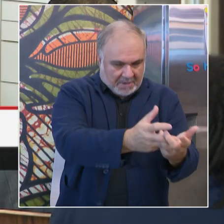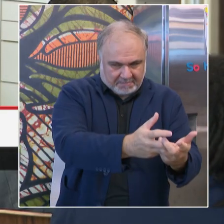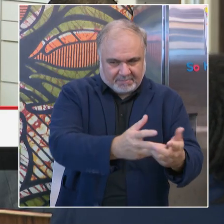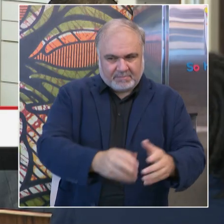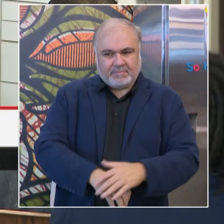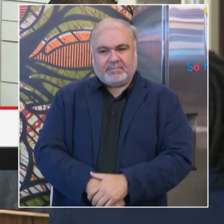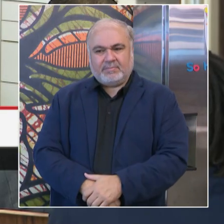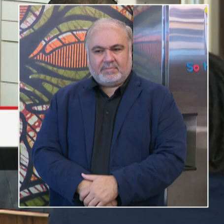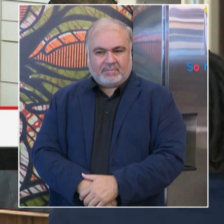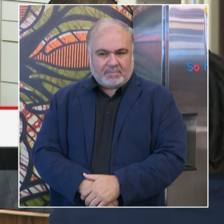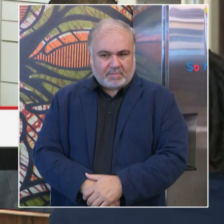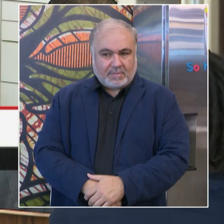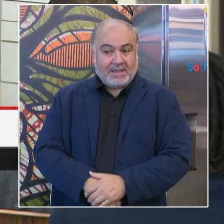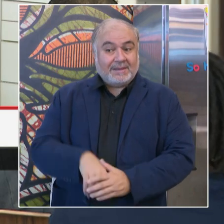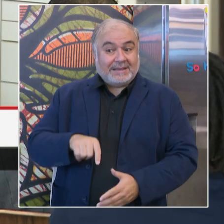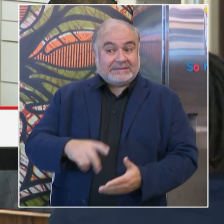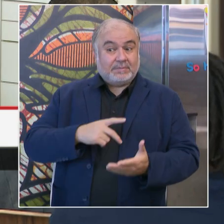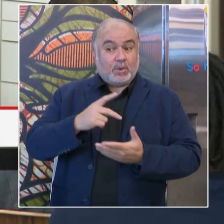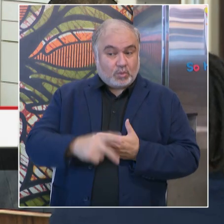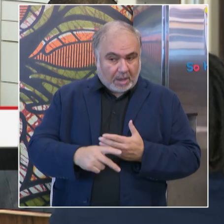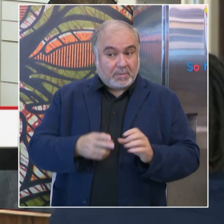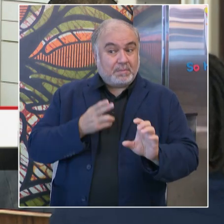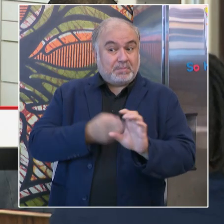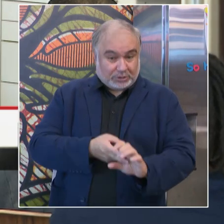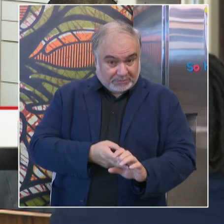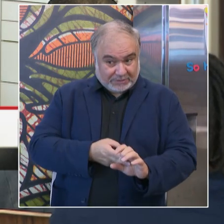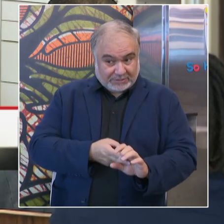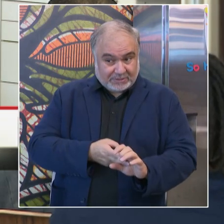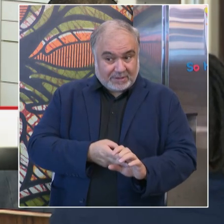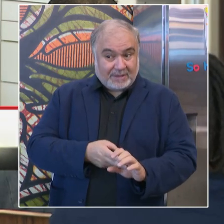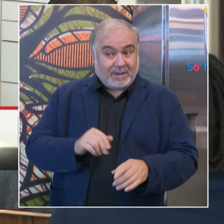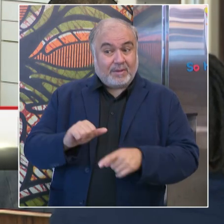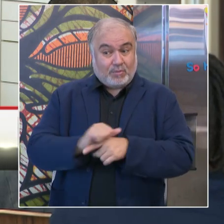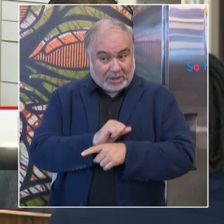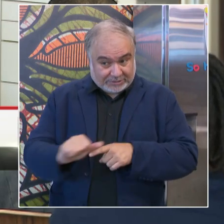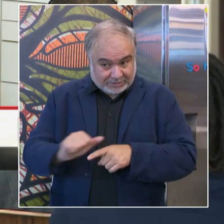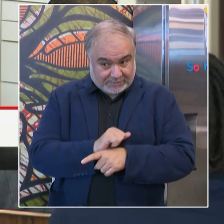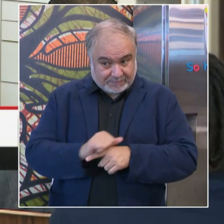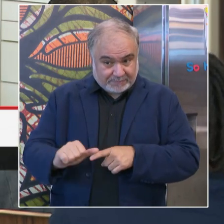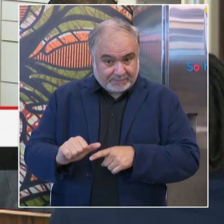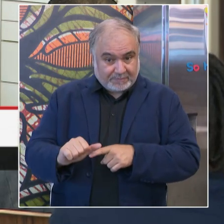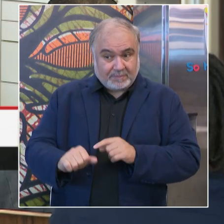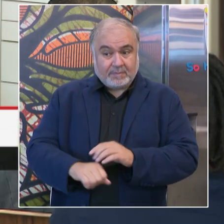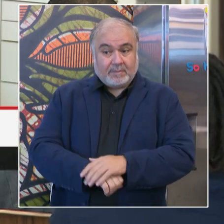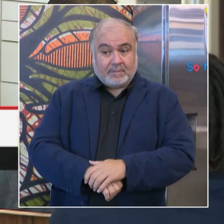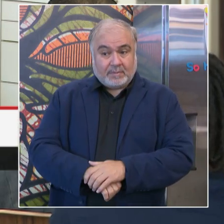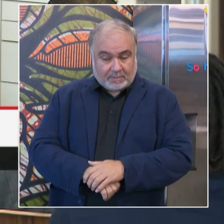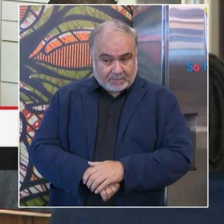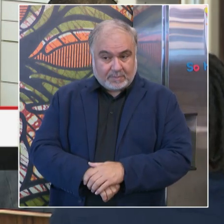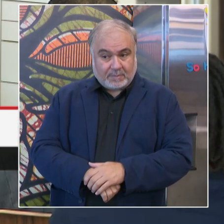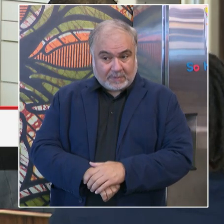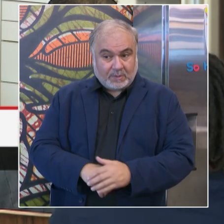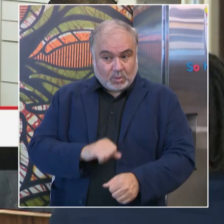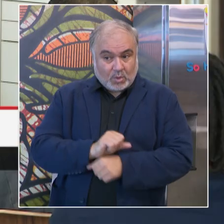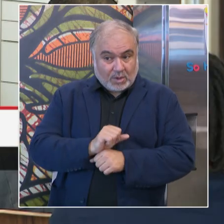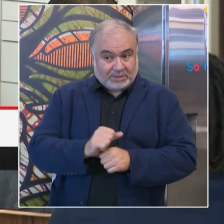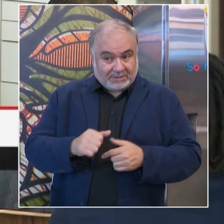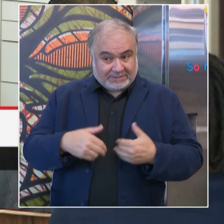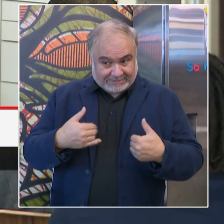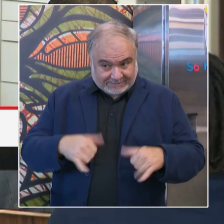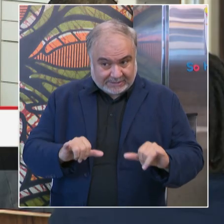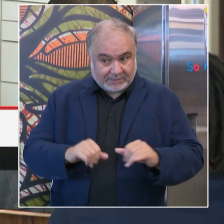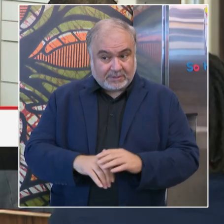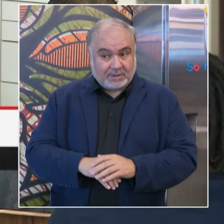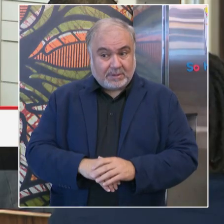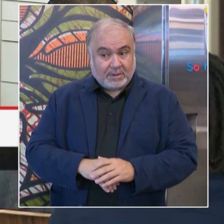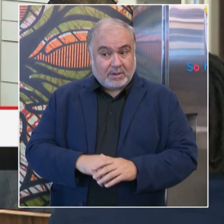compensated for their instructional time once their apprenticeships begin. Their employment continues after the completion of their apprenticeship program, which we